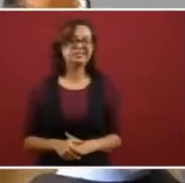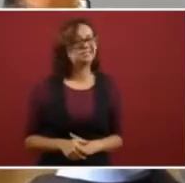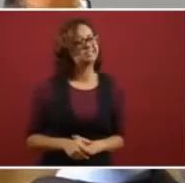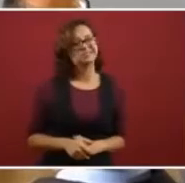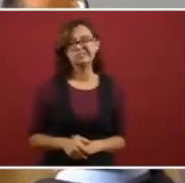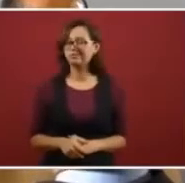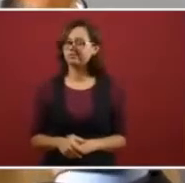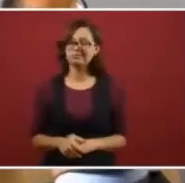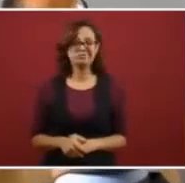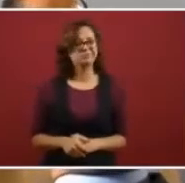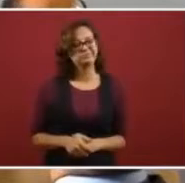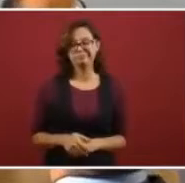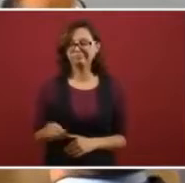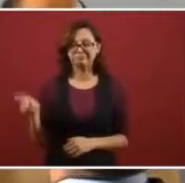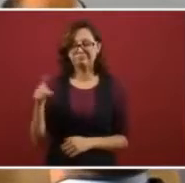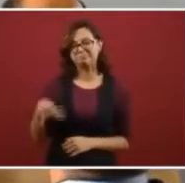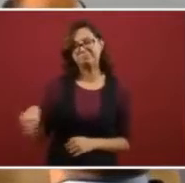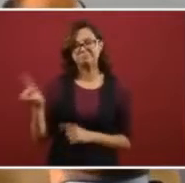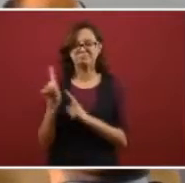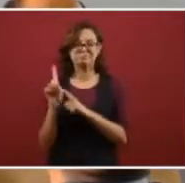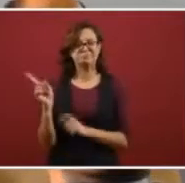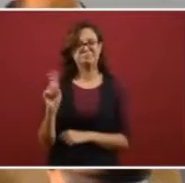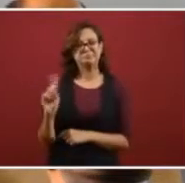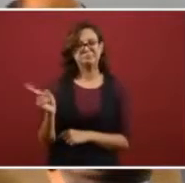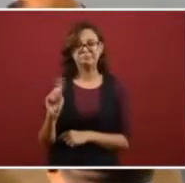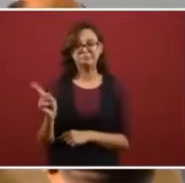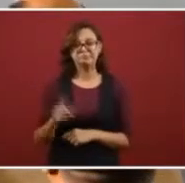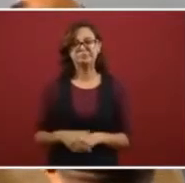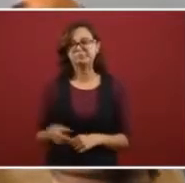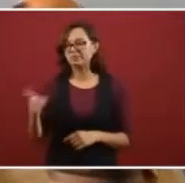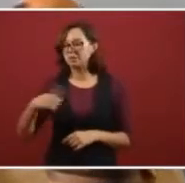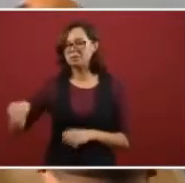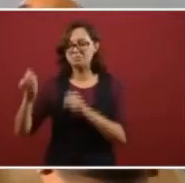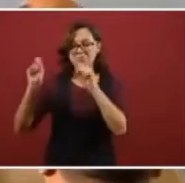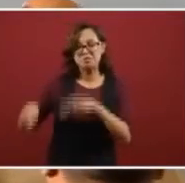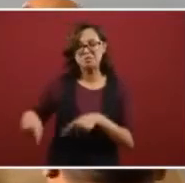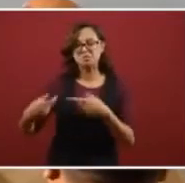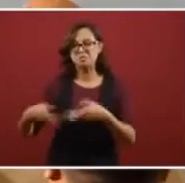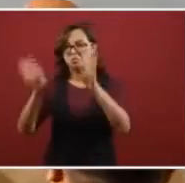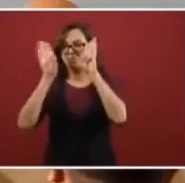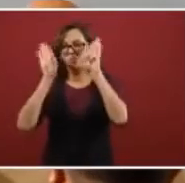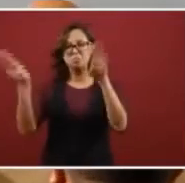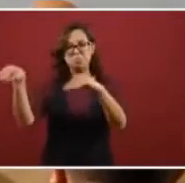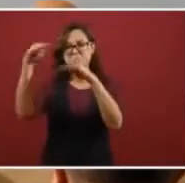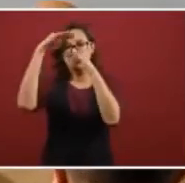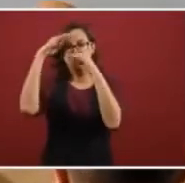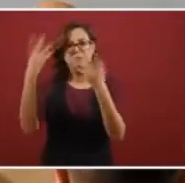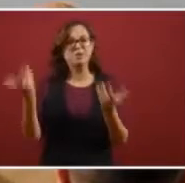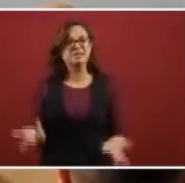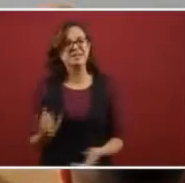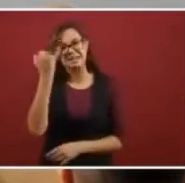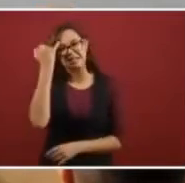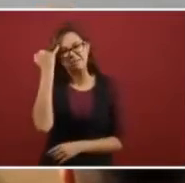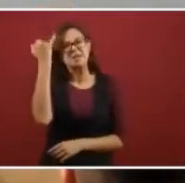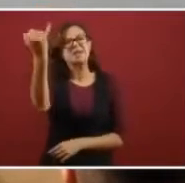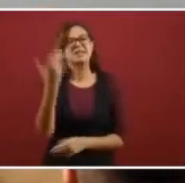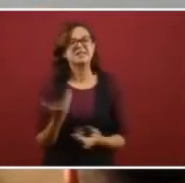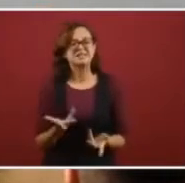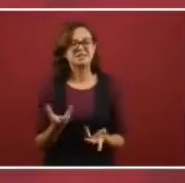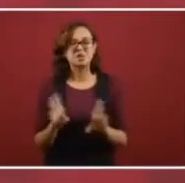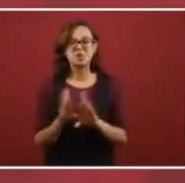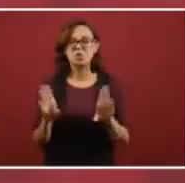a variant from the conservatism. Imagine, how are they going to